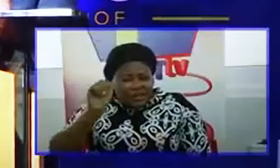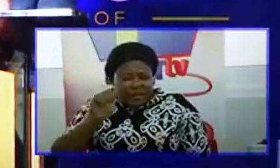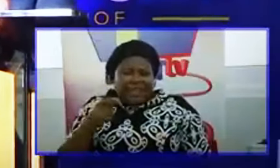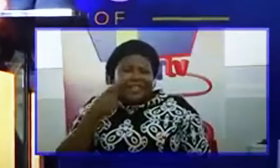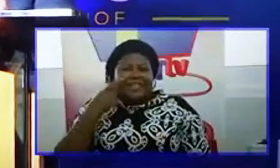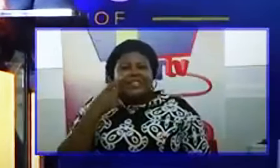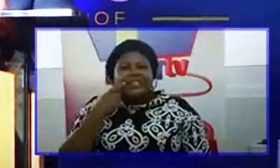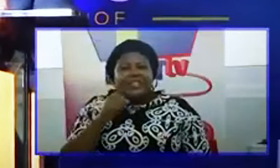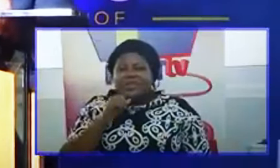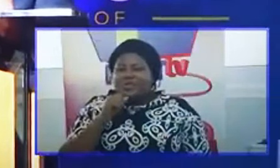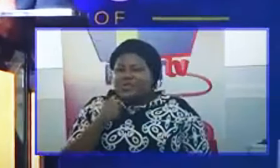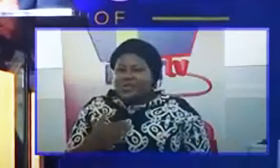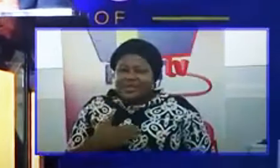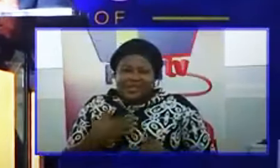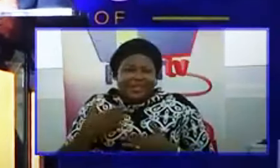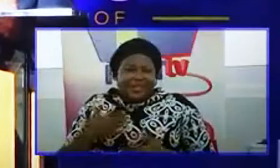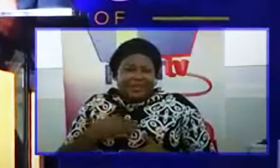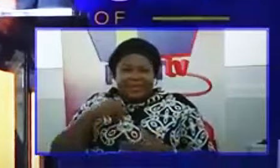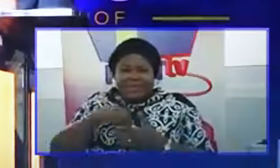in them.